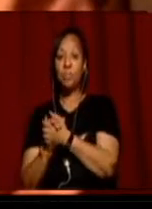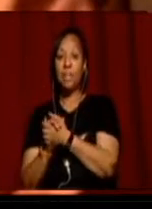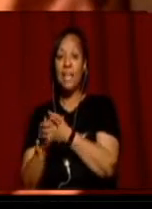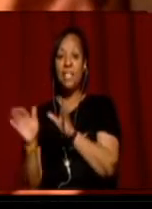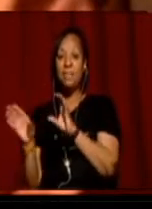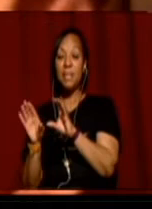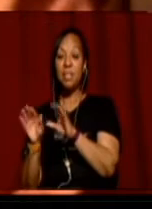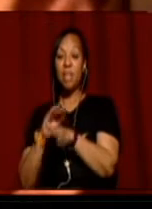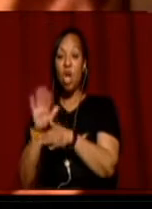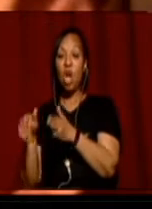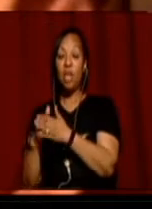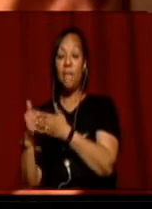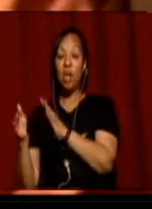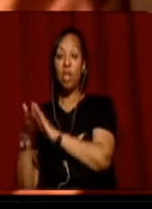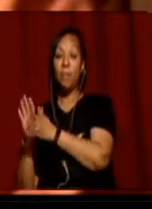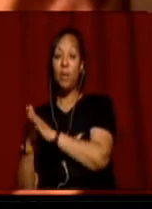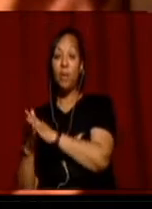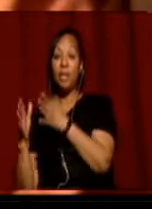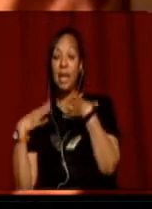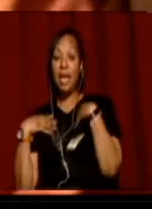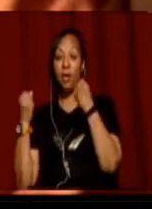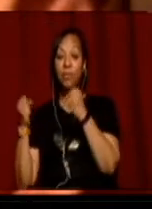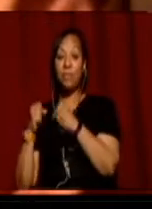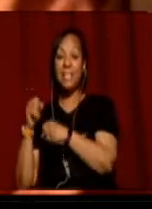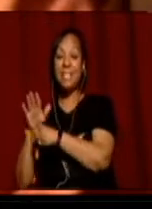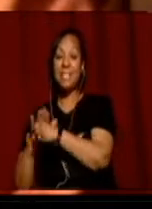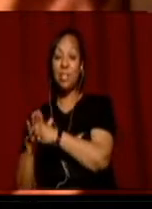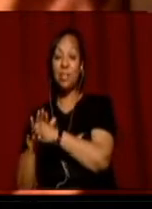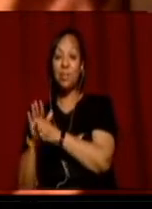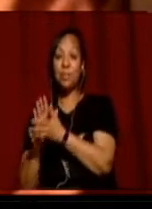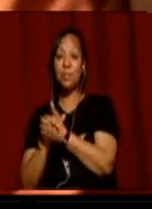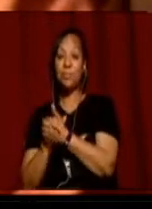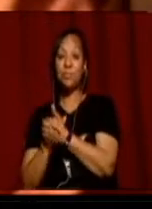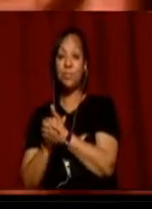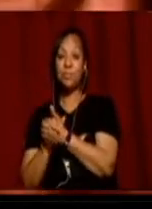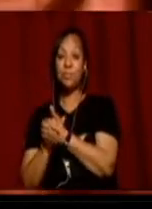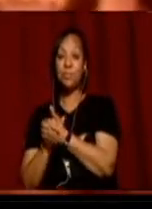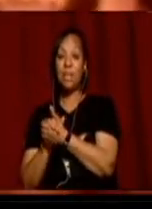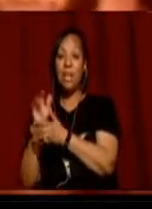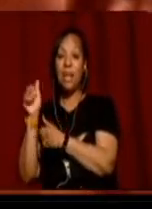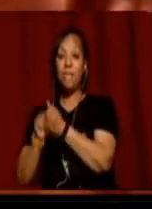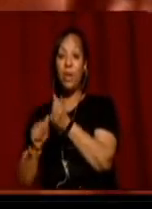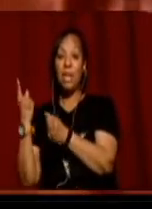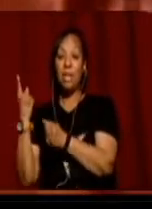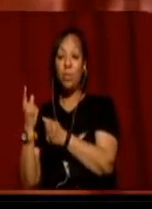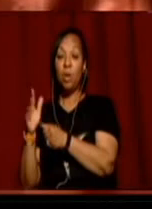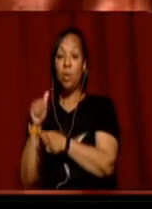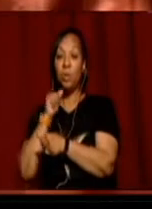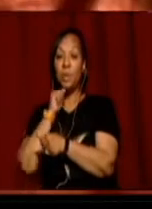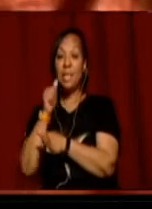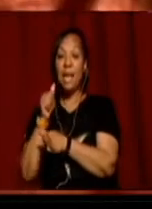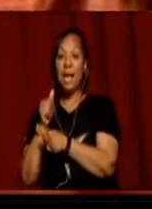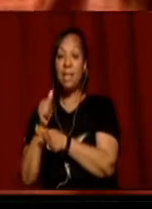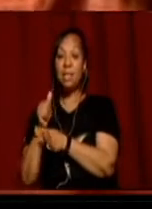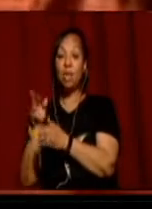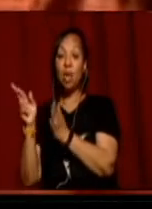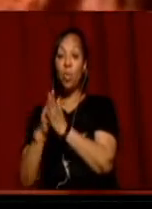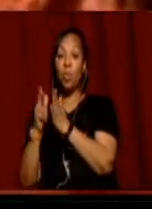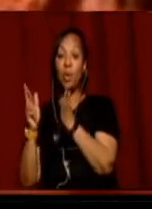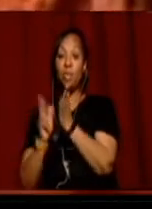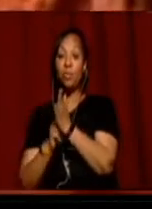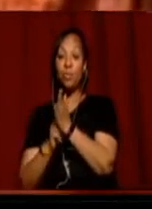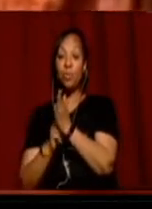being done in all of our community health centers, but not for anybody who is not a registered patient of